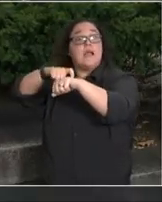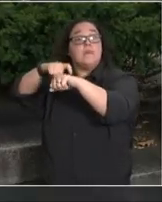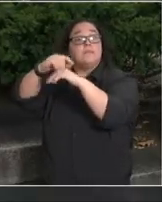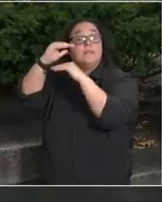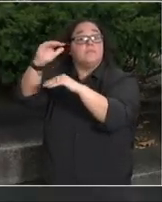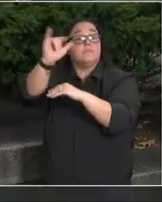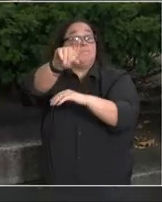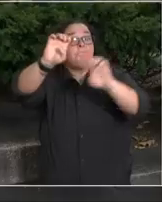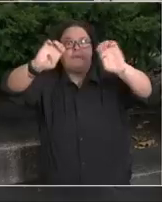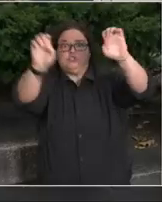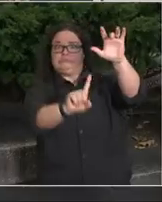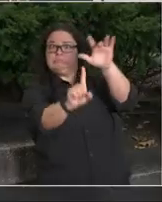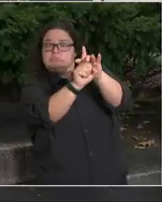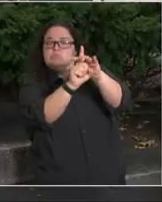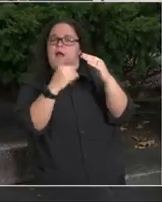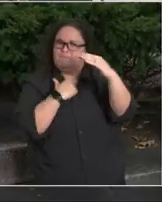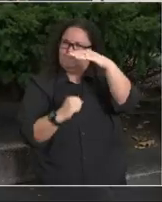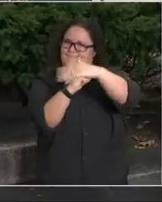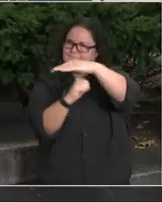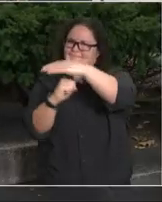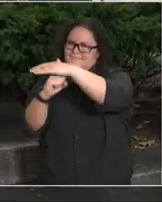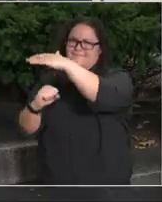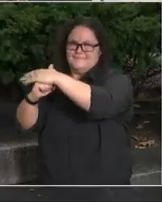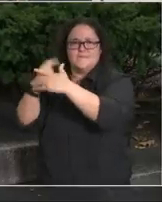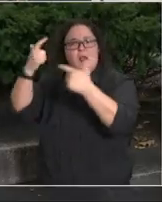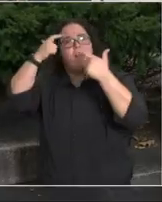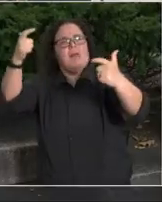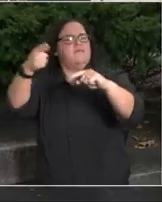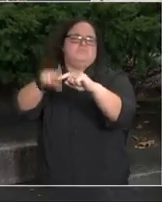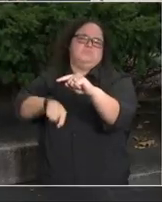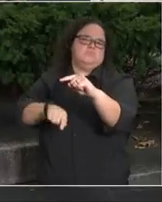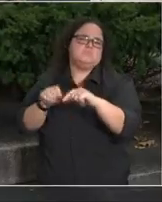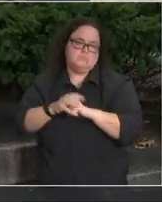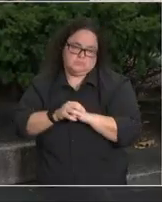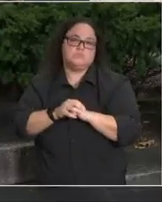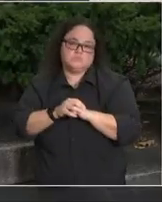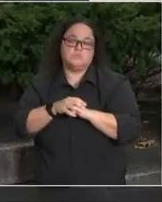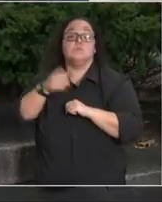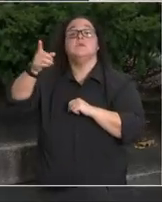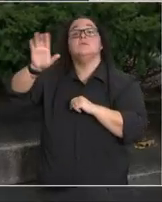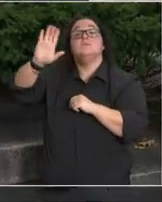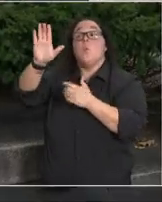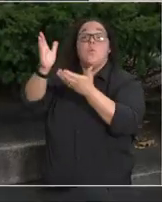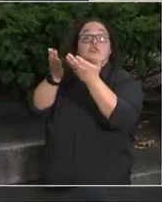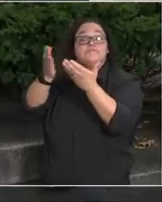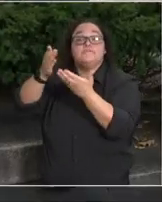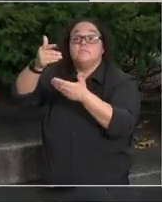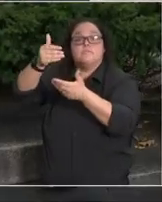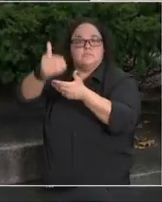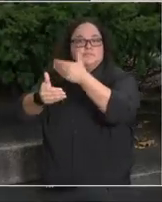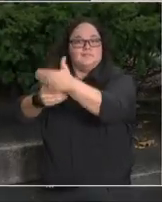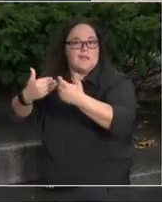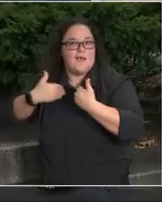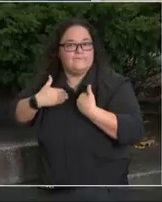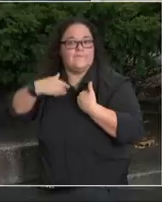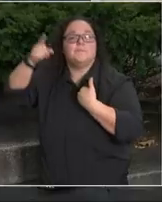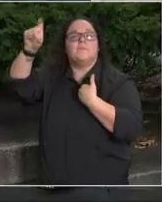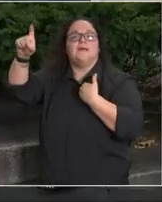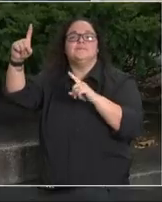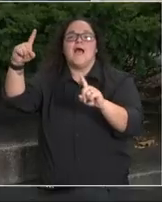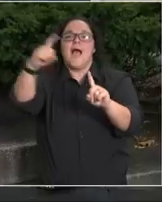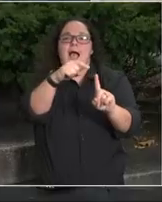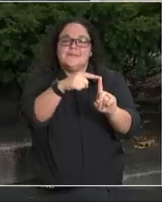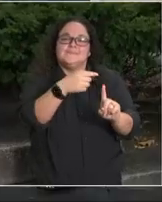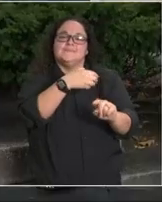purposes. And in all cases, those services must be requested to the mayor to be provided by the chief of police, not a